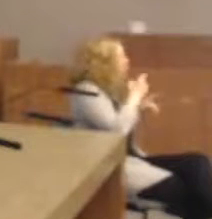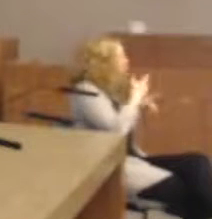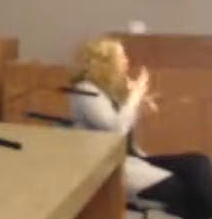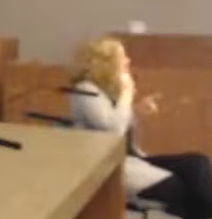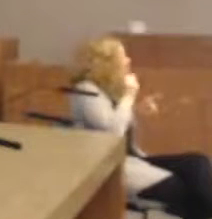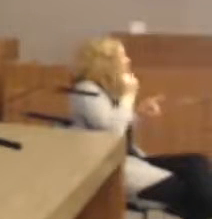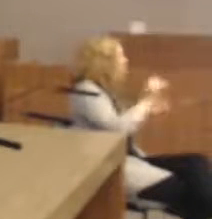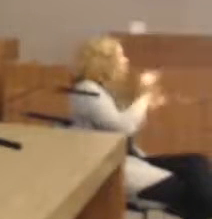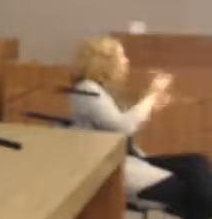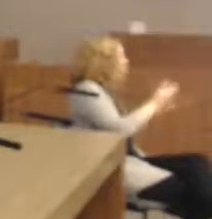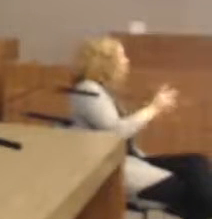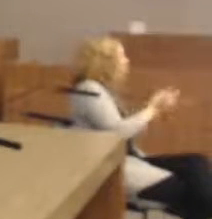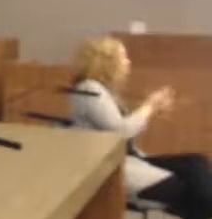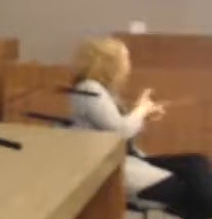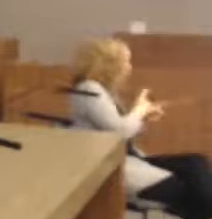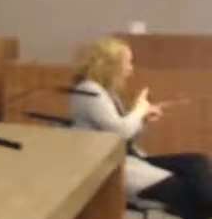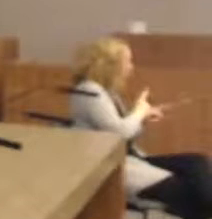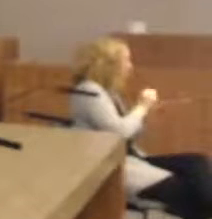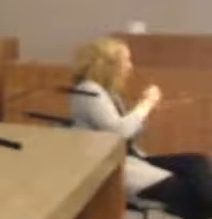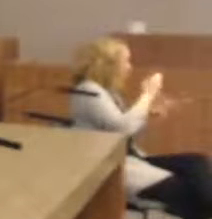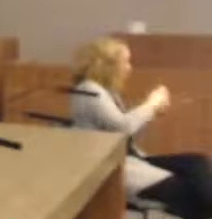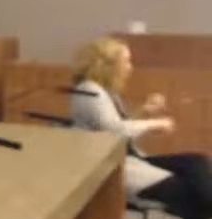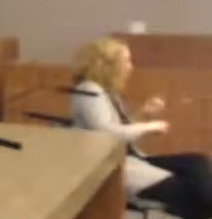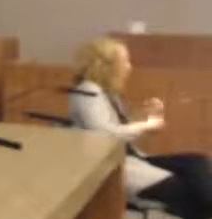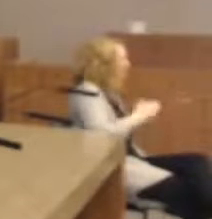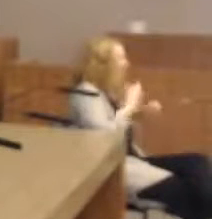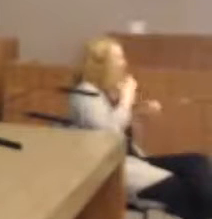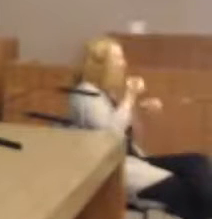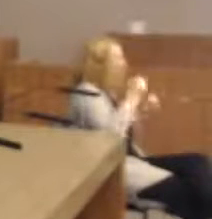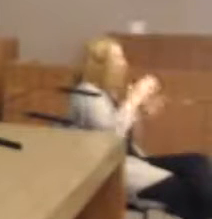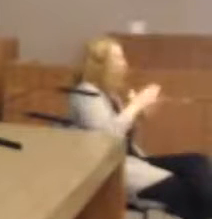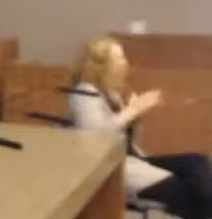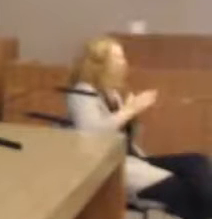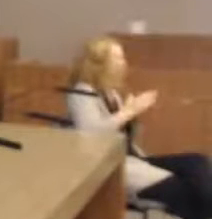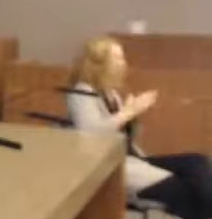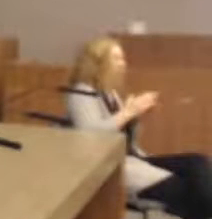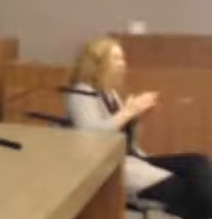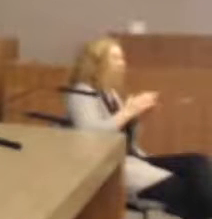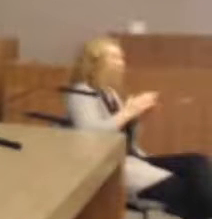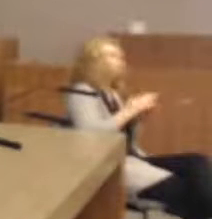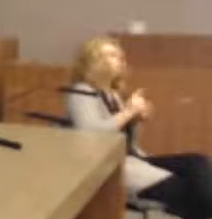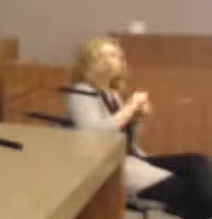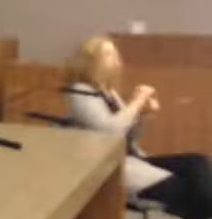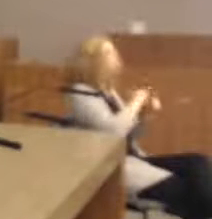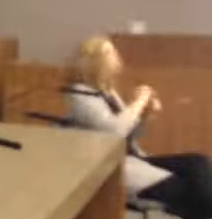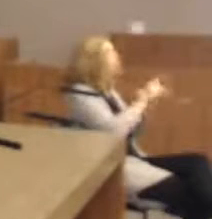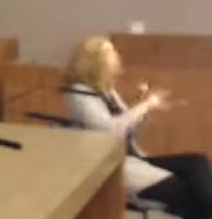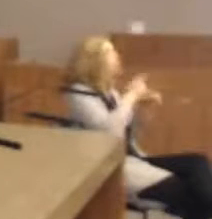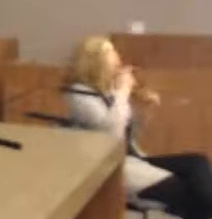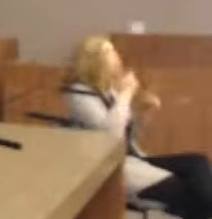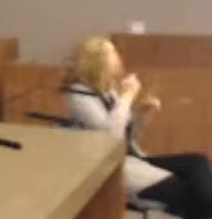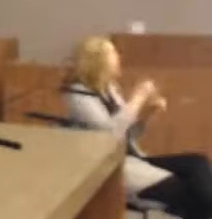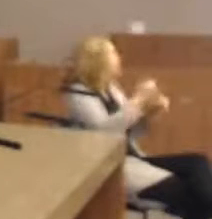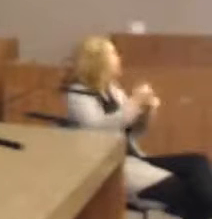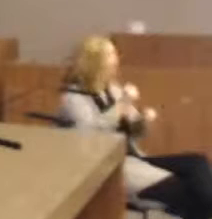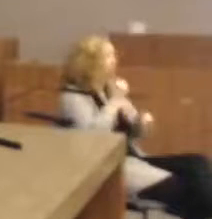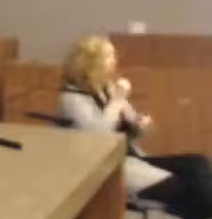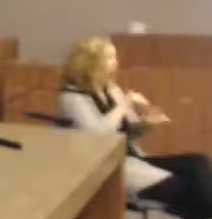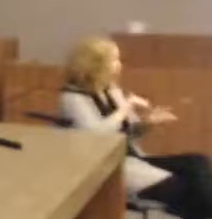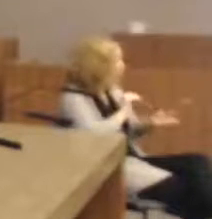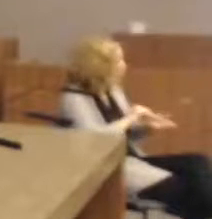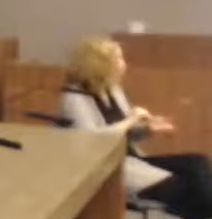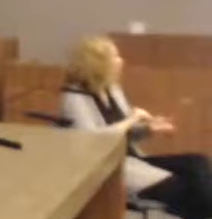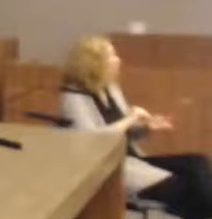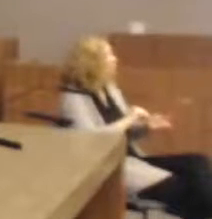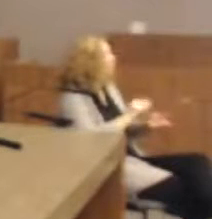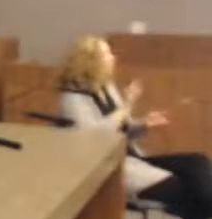that. So the better strategy, I think, to touch the most people is to train people that are not clinicians, that will